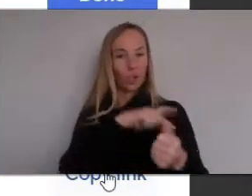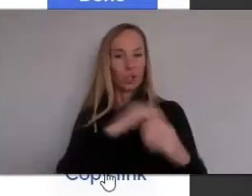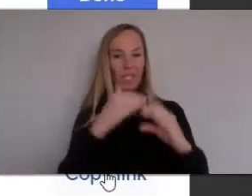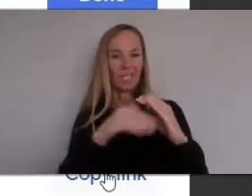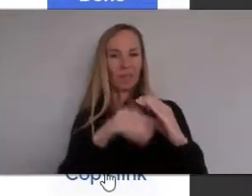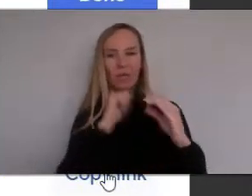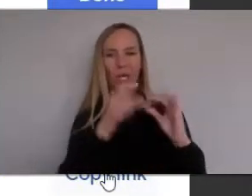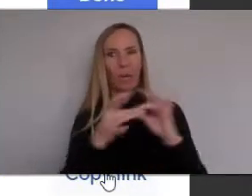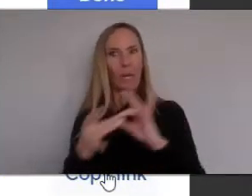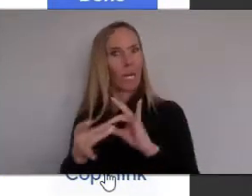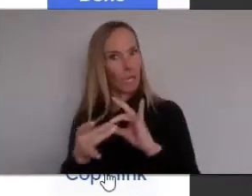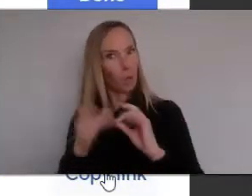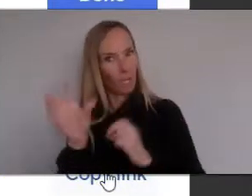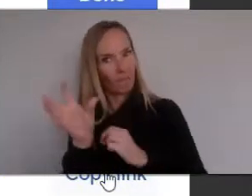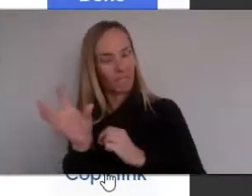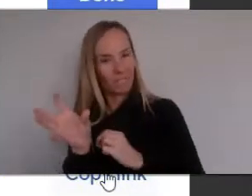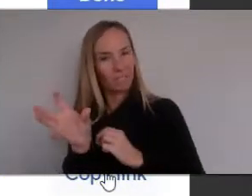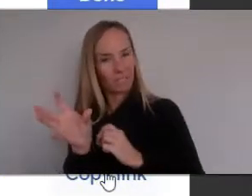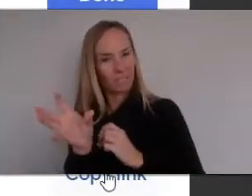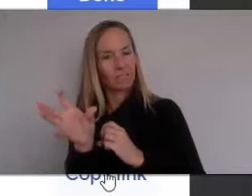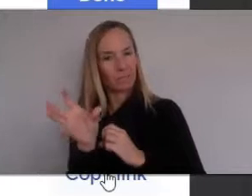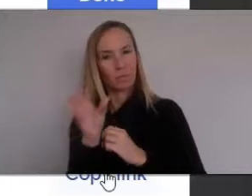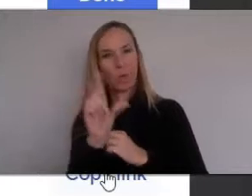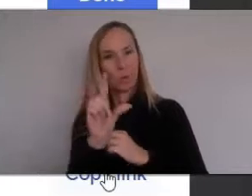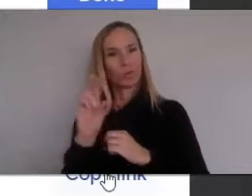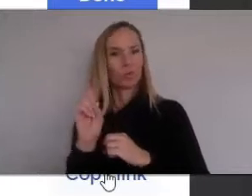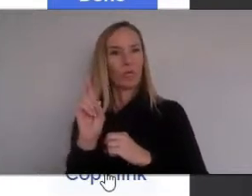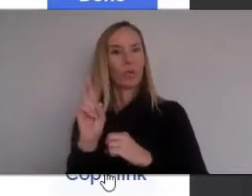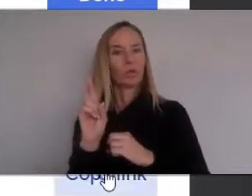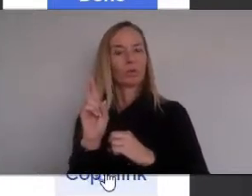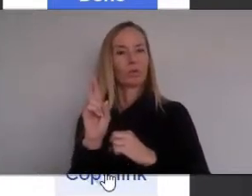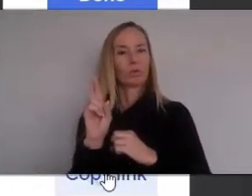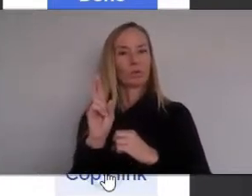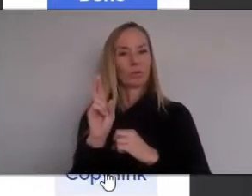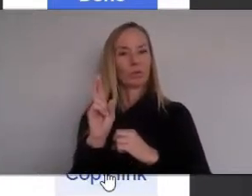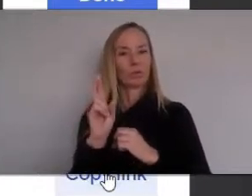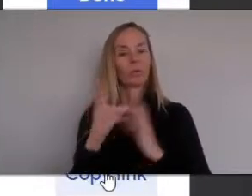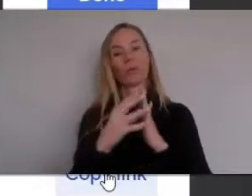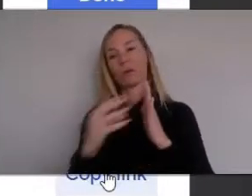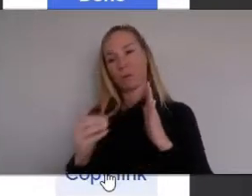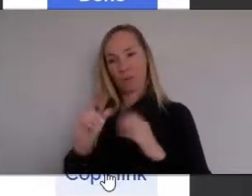not related to Canvas or Los Rios. So copy that link,